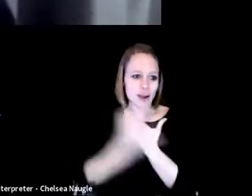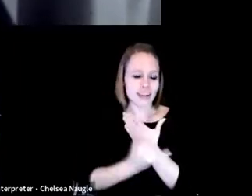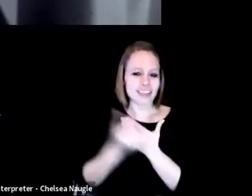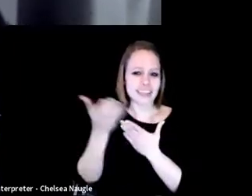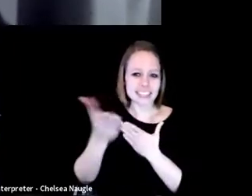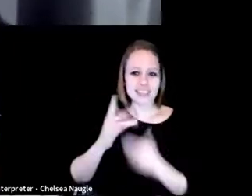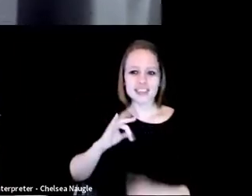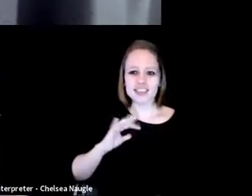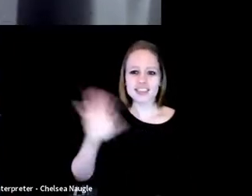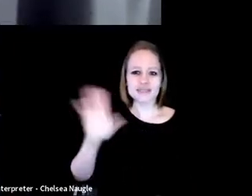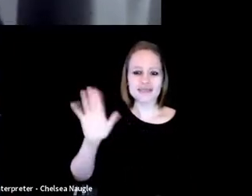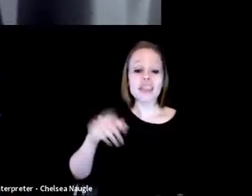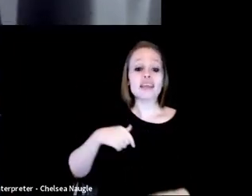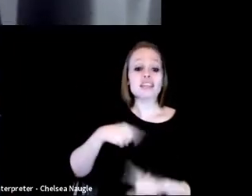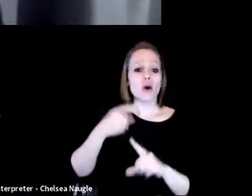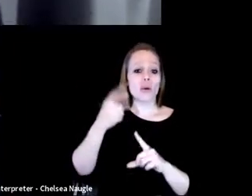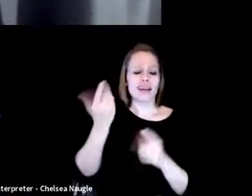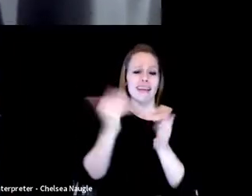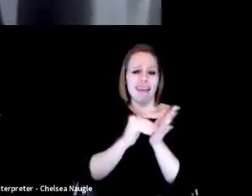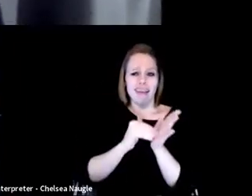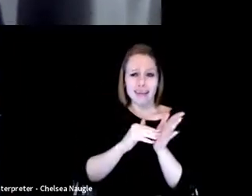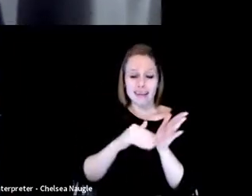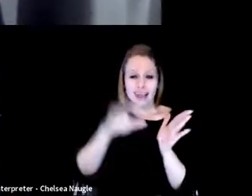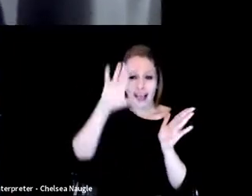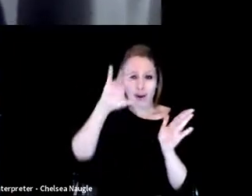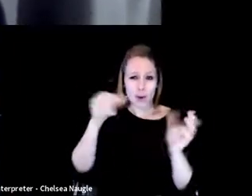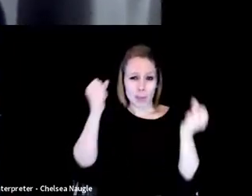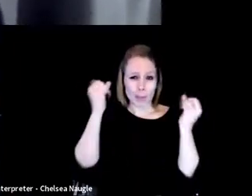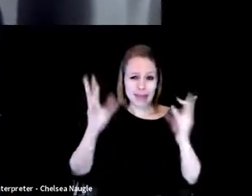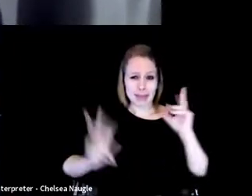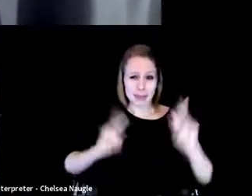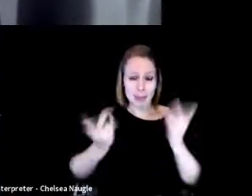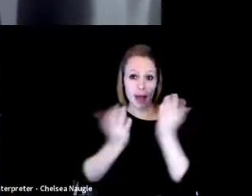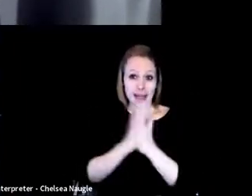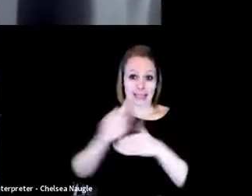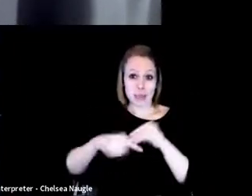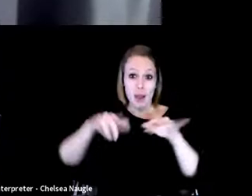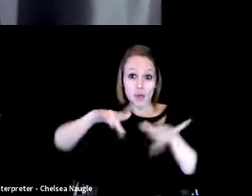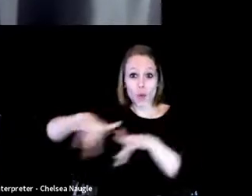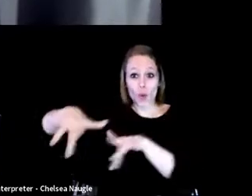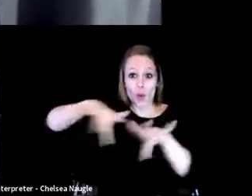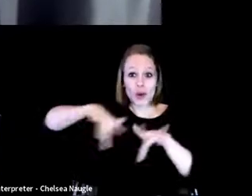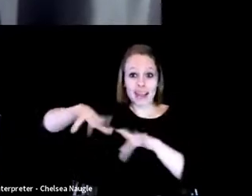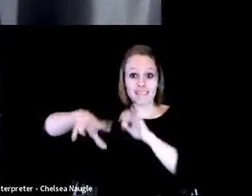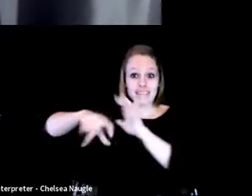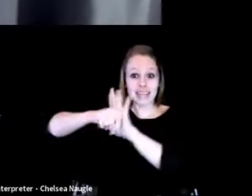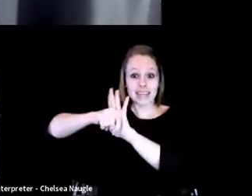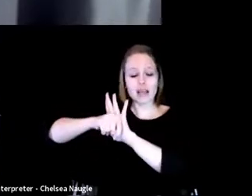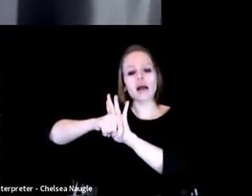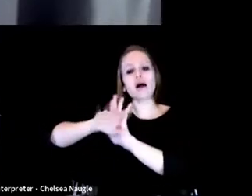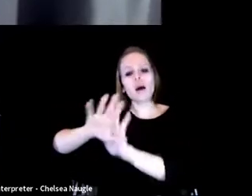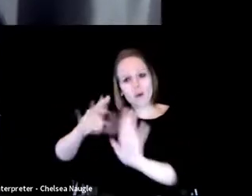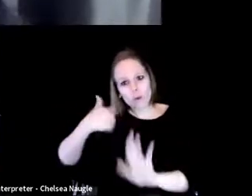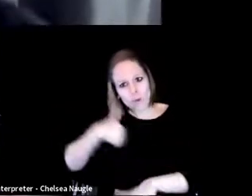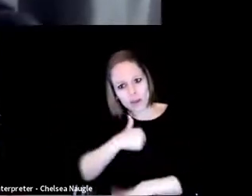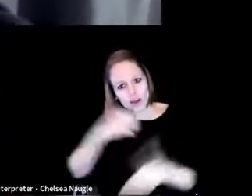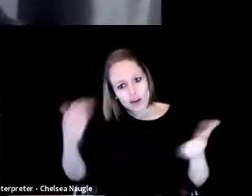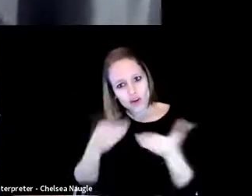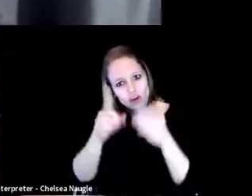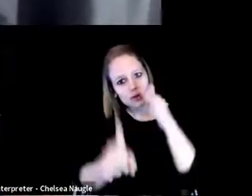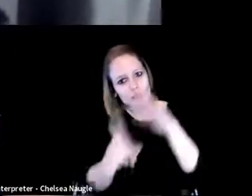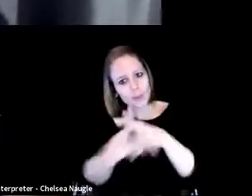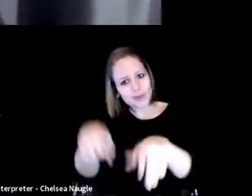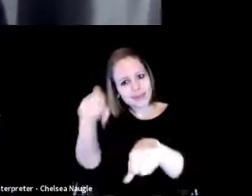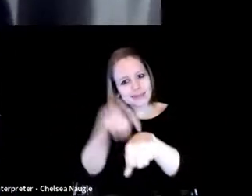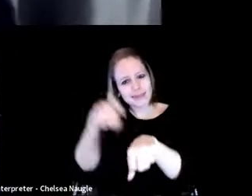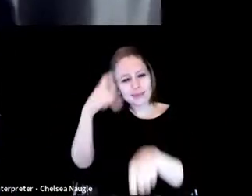And again, just to let everybody know, I know a lot of people are asking about the recordings. Please, we really, really encourage you to be here on time because we